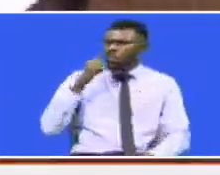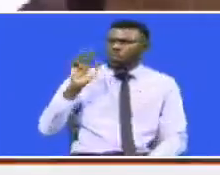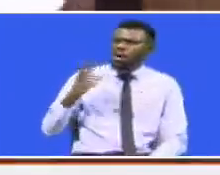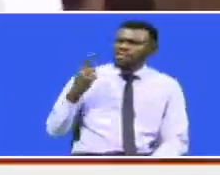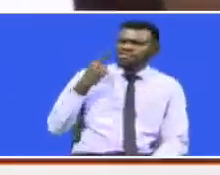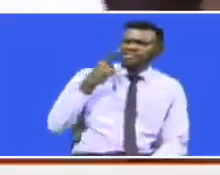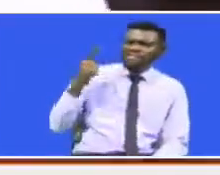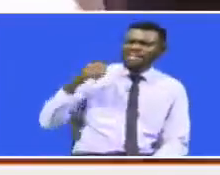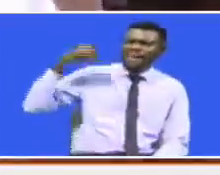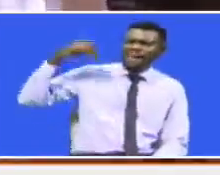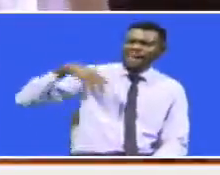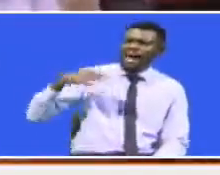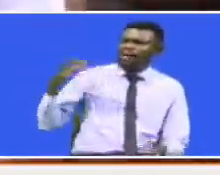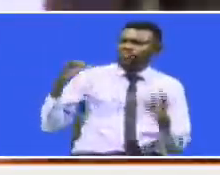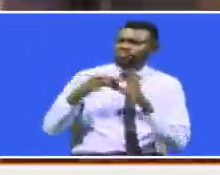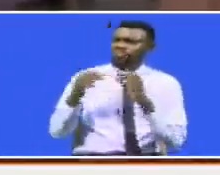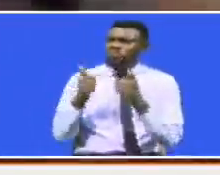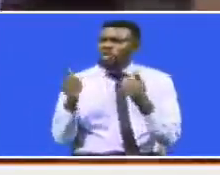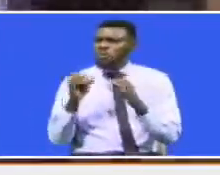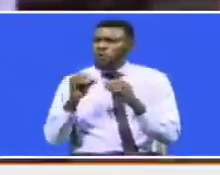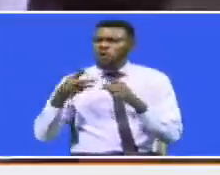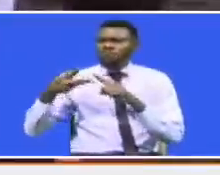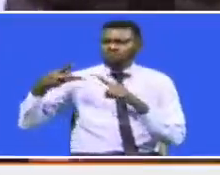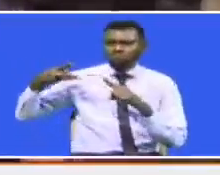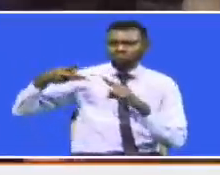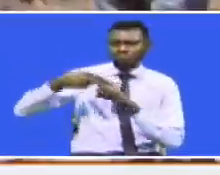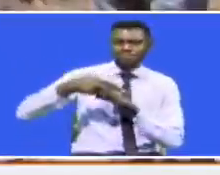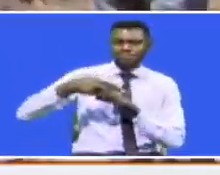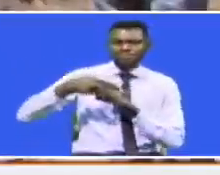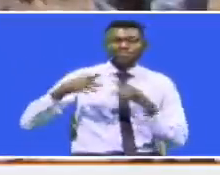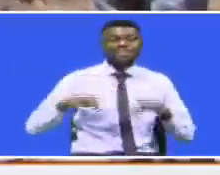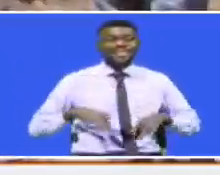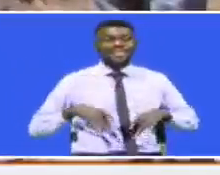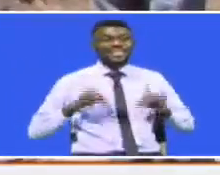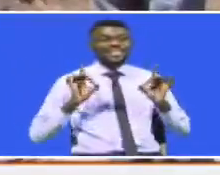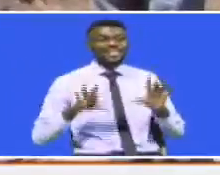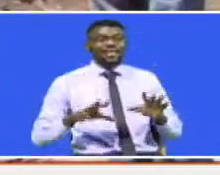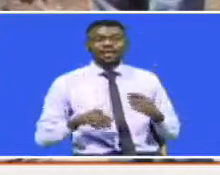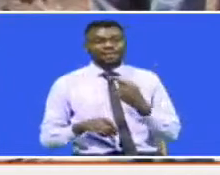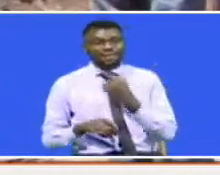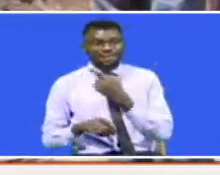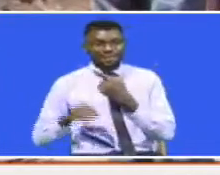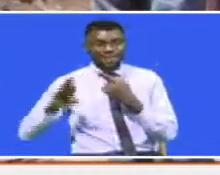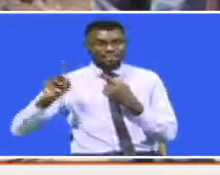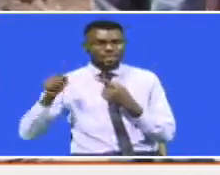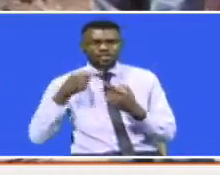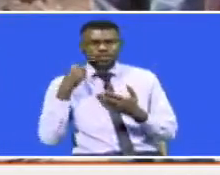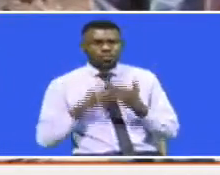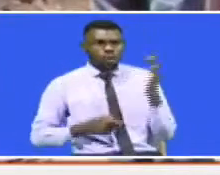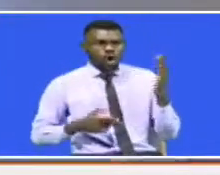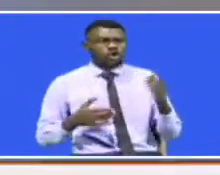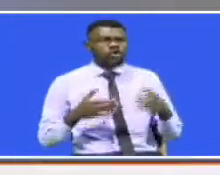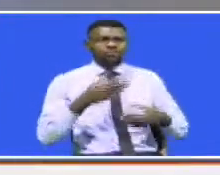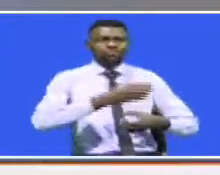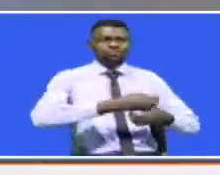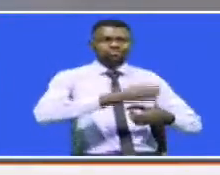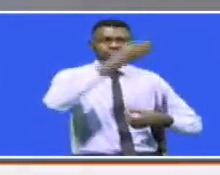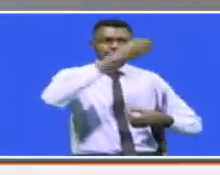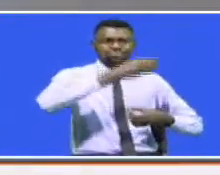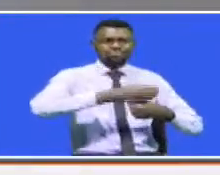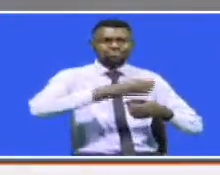in a Kesha area of Kitengela in Kajiado County. The MP accused the official of removing electrical poles leading